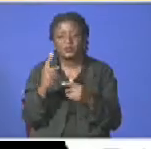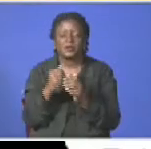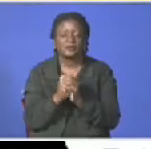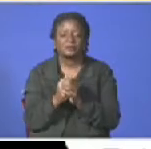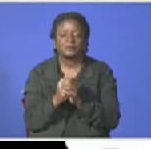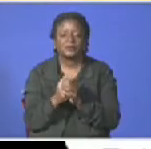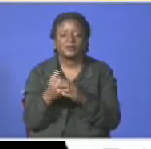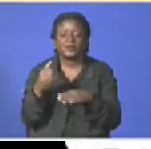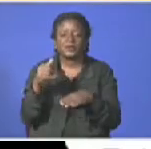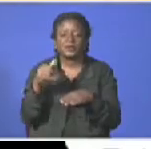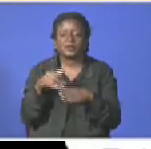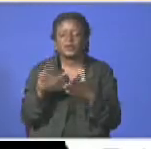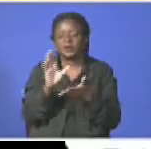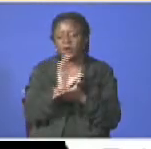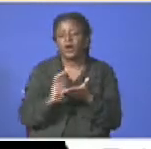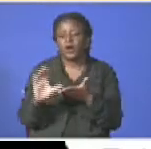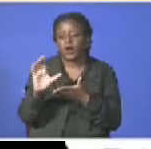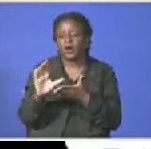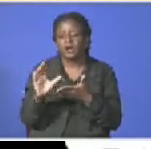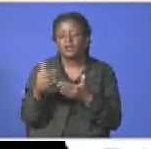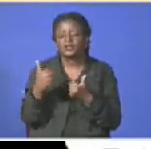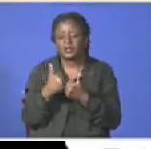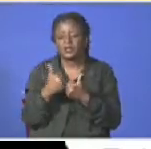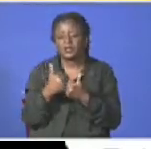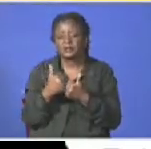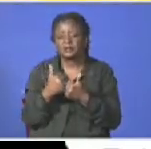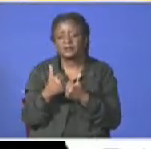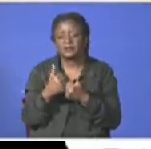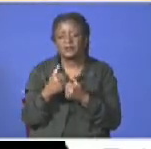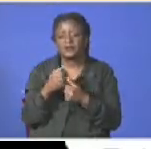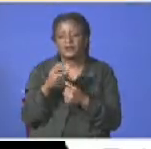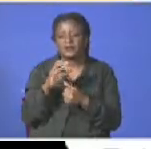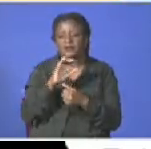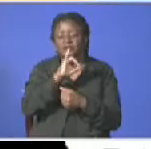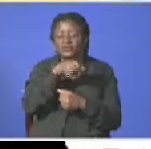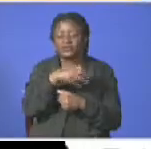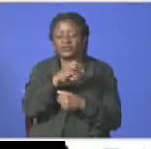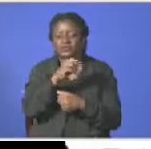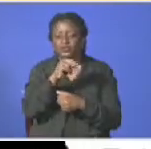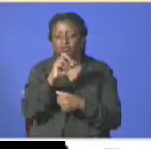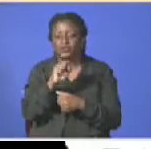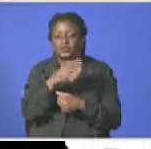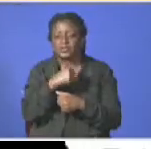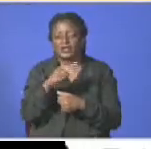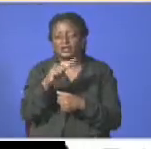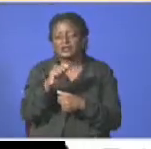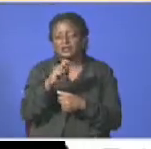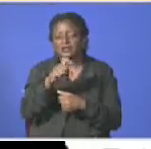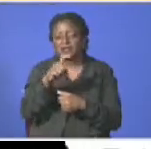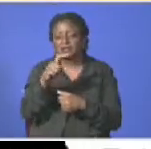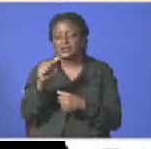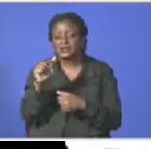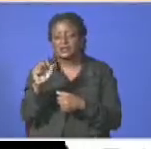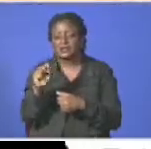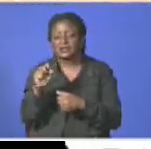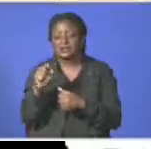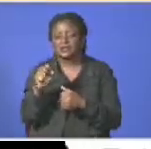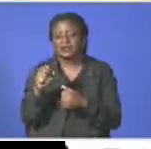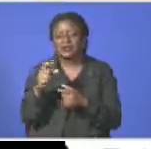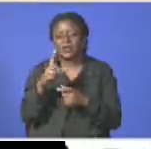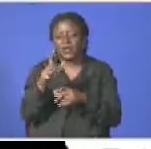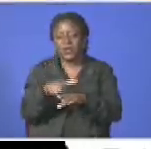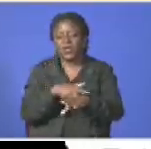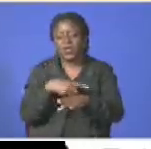On the college hardwood over the weekend, Kai Jones and the eighth-ranked Texas Longhorns won big on the road, taking down the